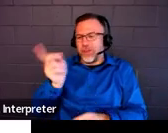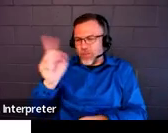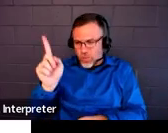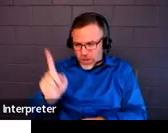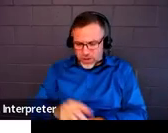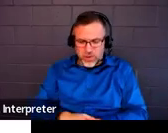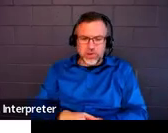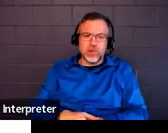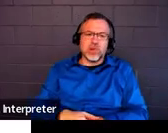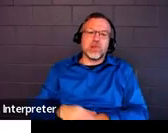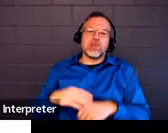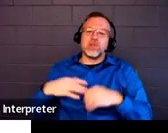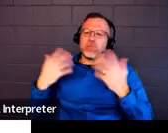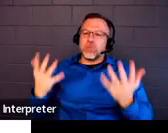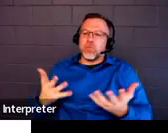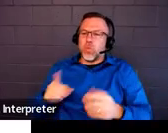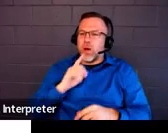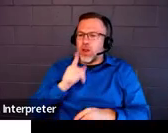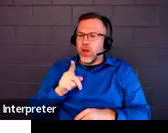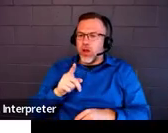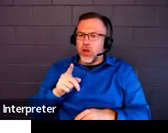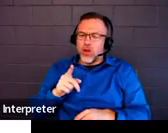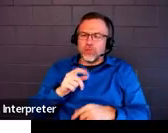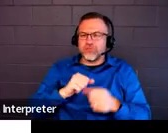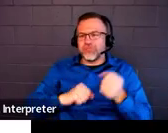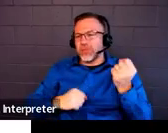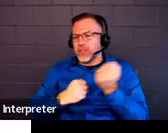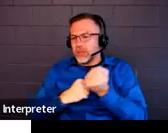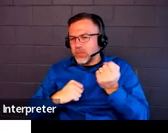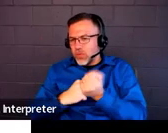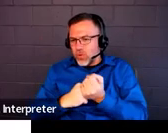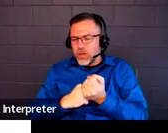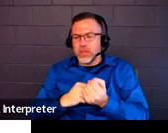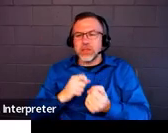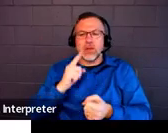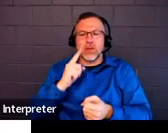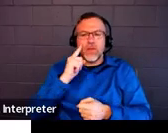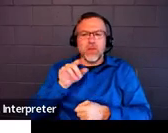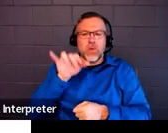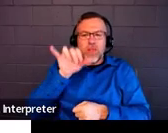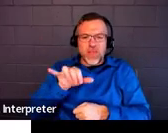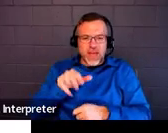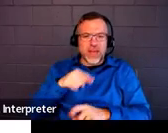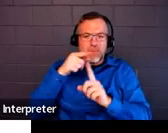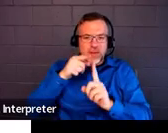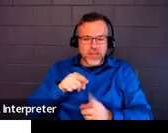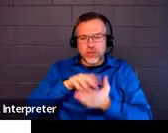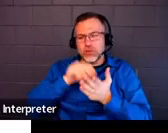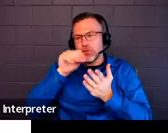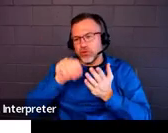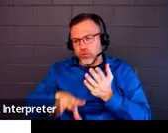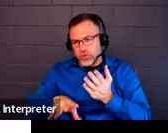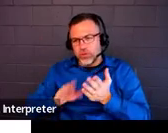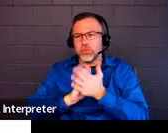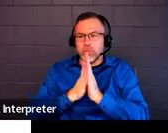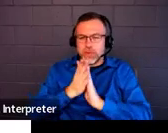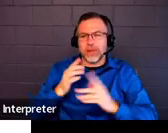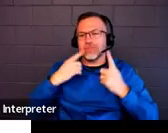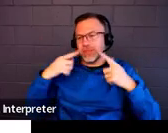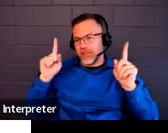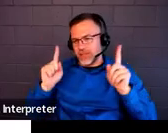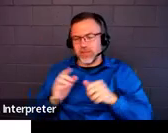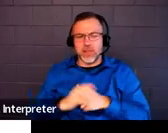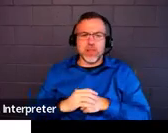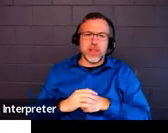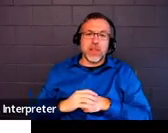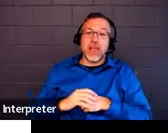What are the supports that that particular student needs in order to be successful? And then you can